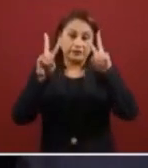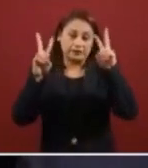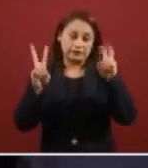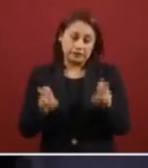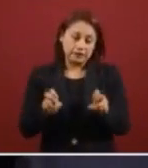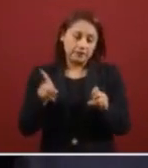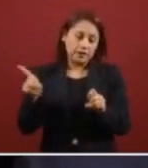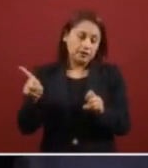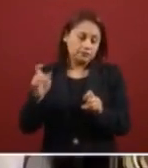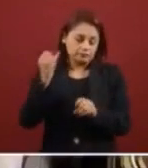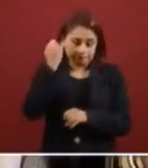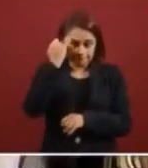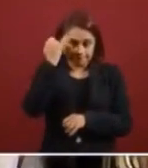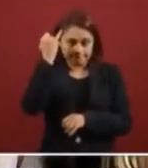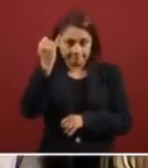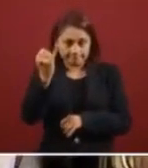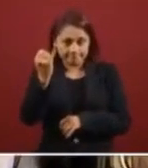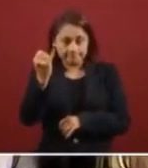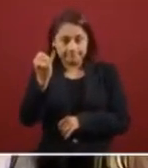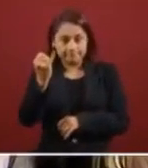I maintain